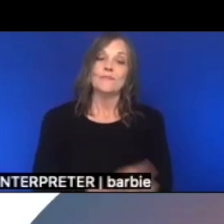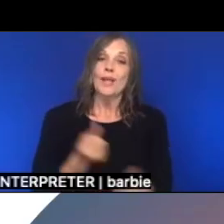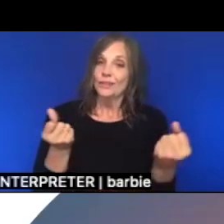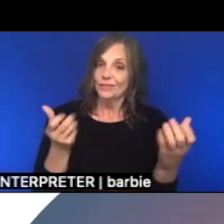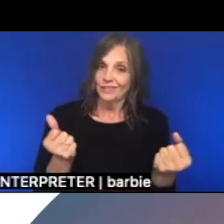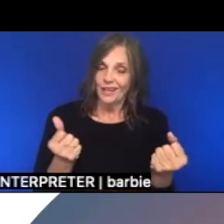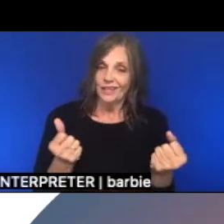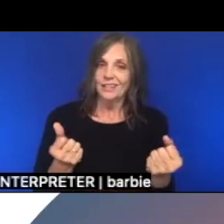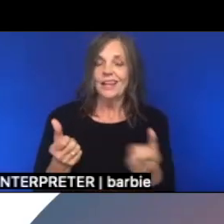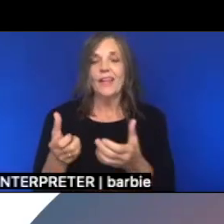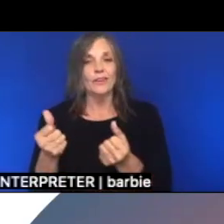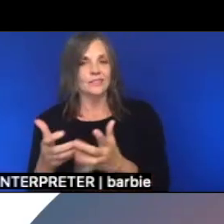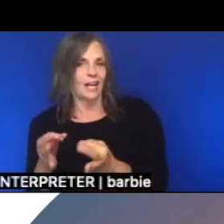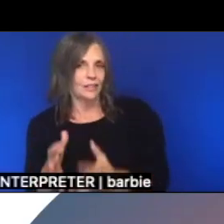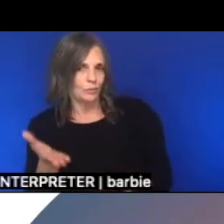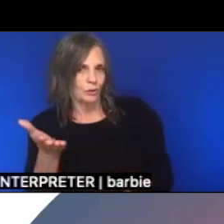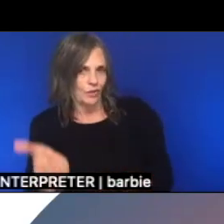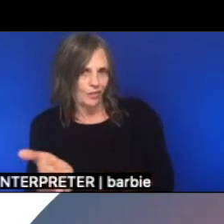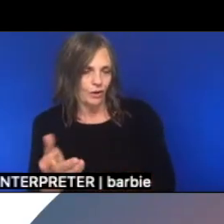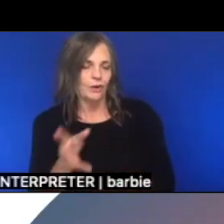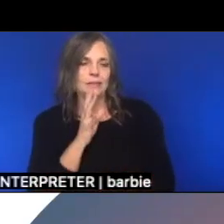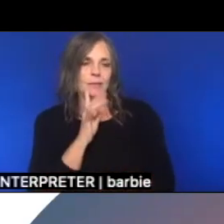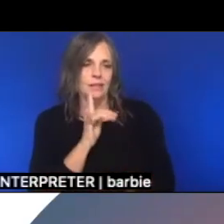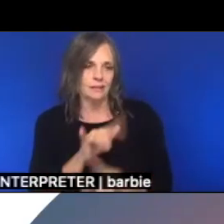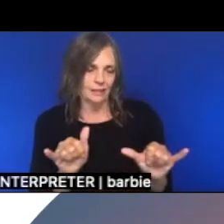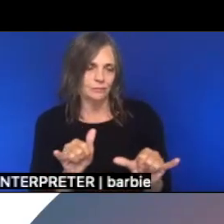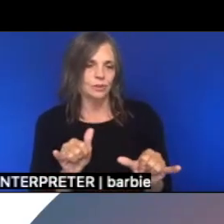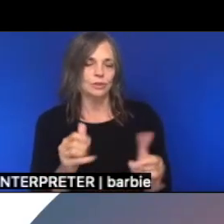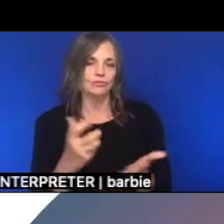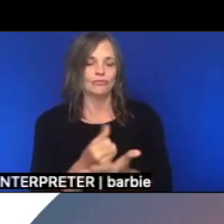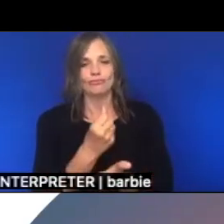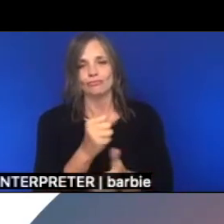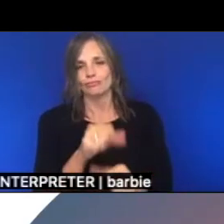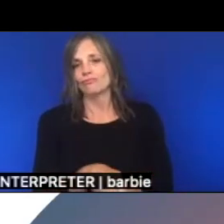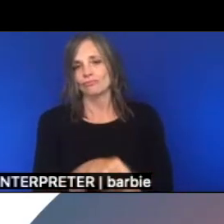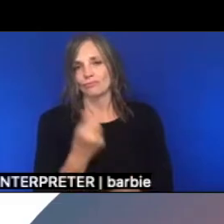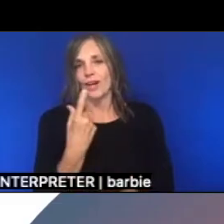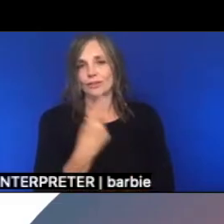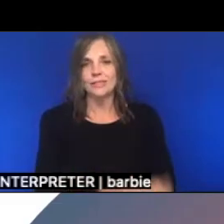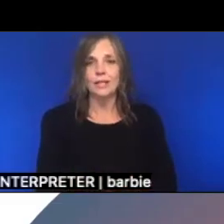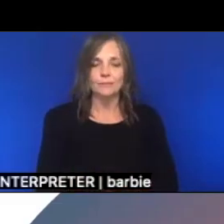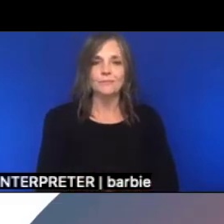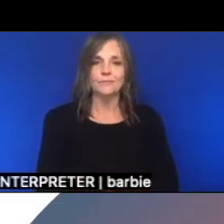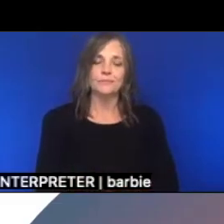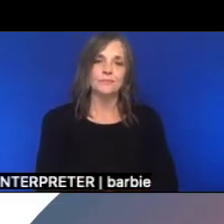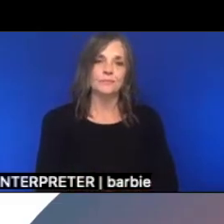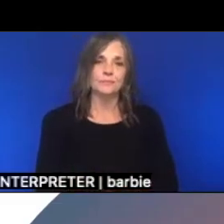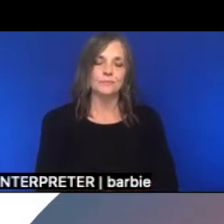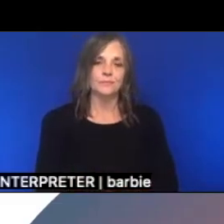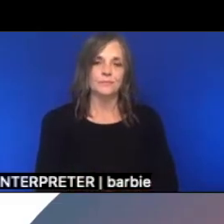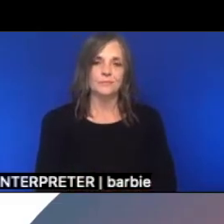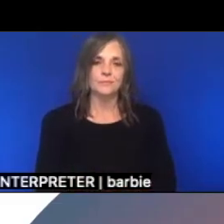a sign interpreter also speaking, so you will get yeah, you will understand what it's all about when you watch